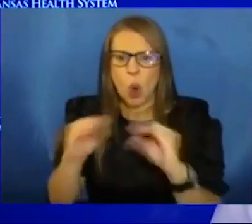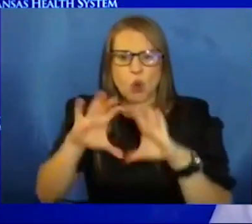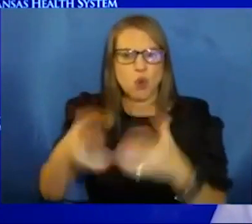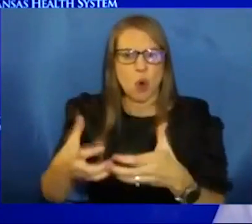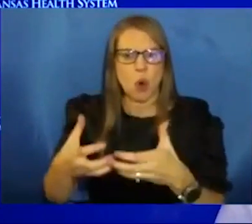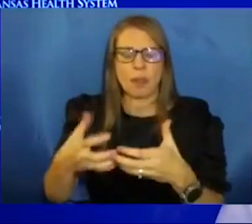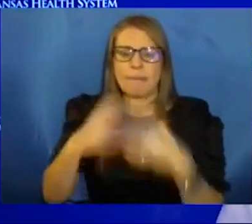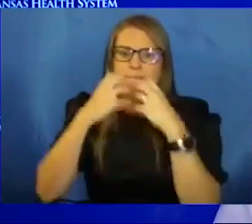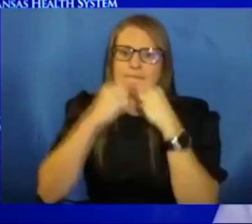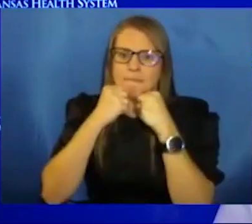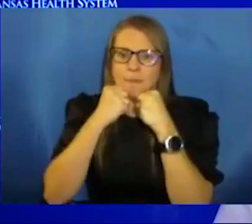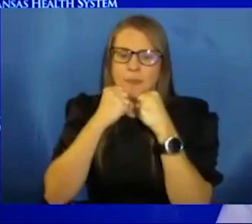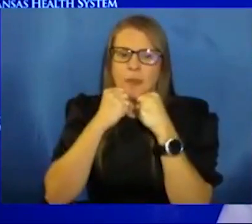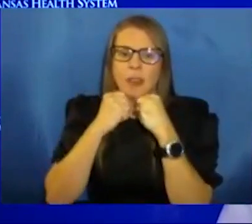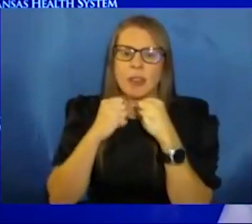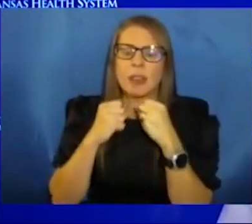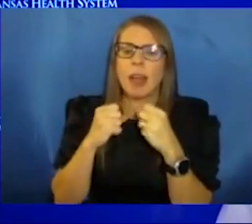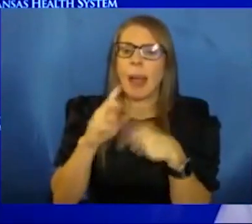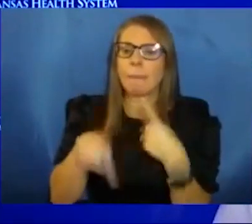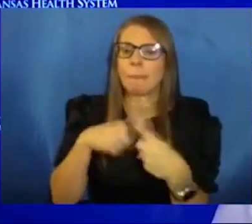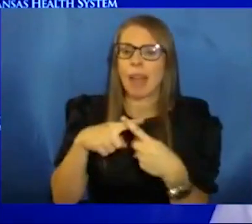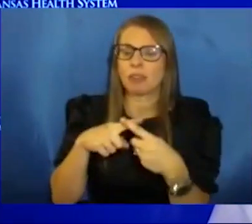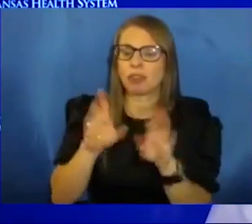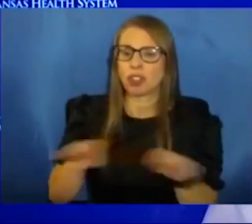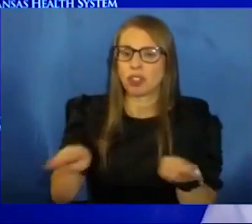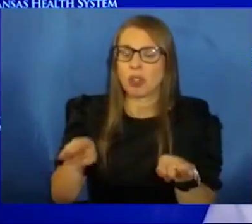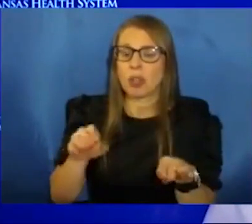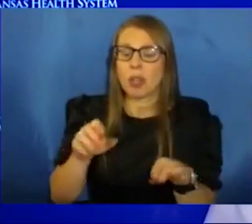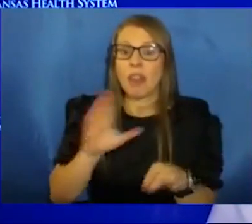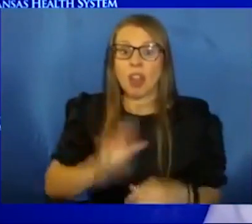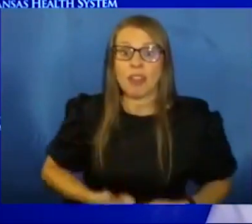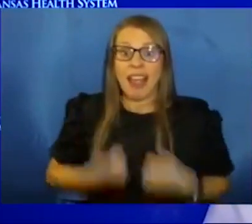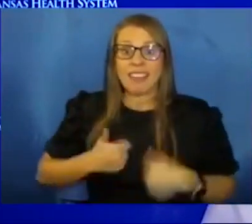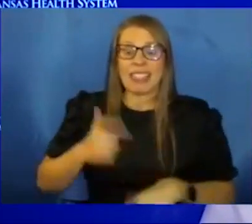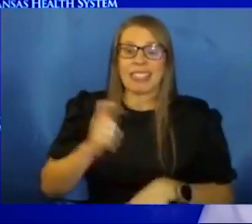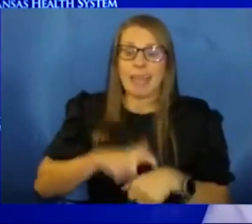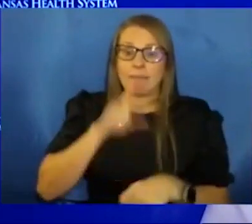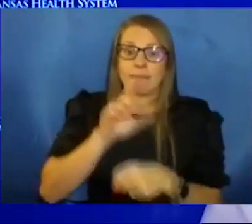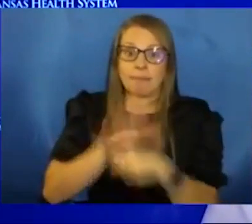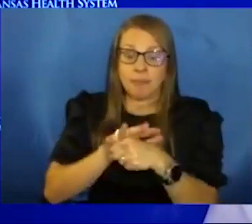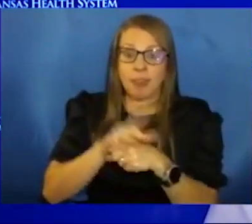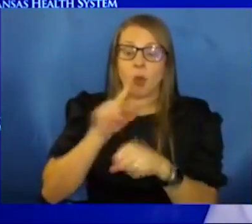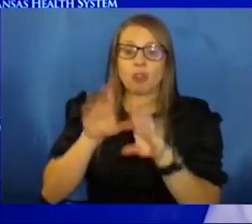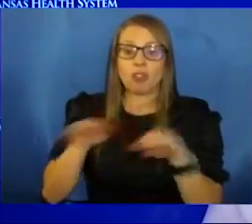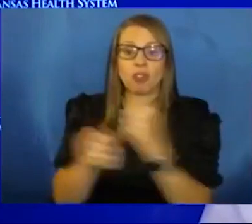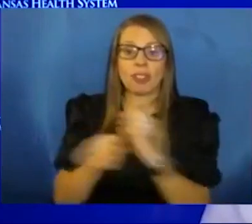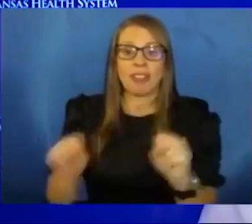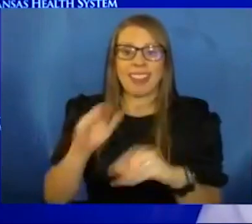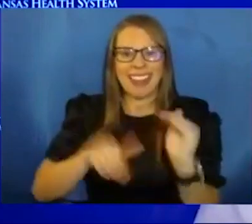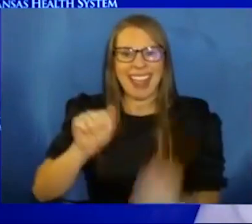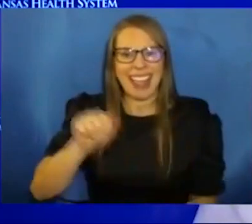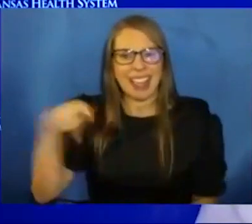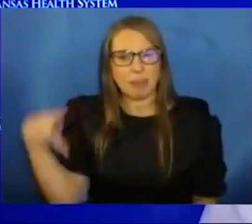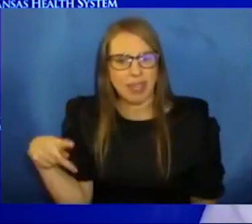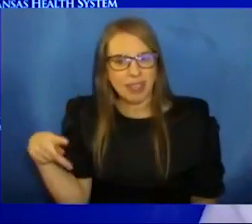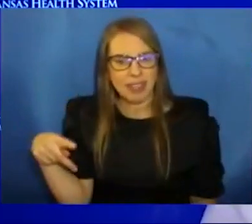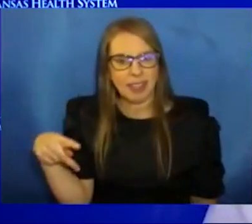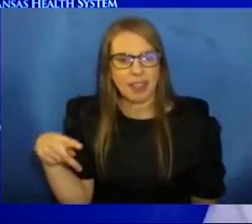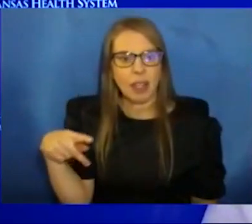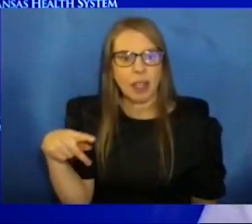would not be supported by the consistent evidence and data that children are harmed by mask wearing. Again, I think if you ask me, they're going to be more harmed